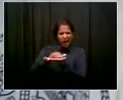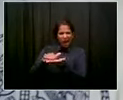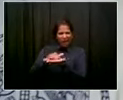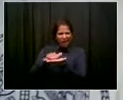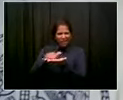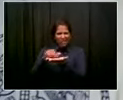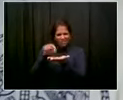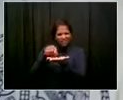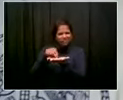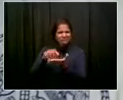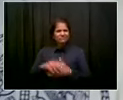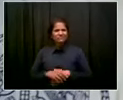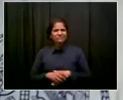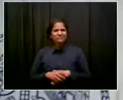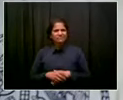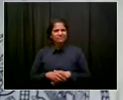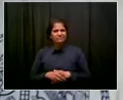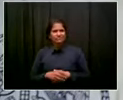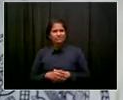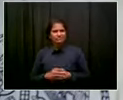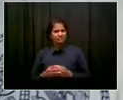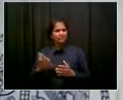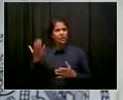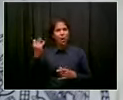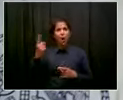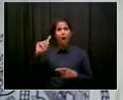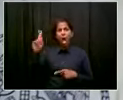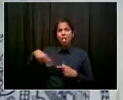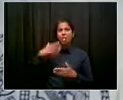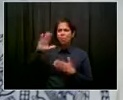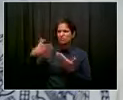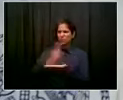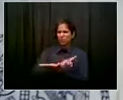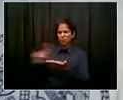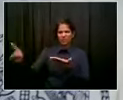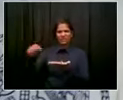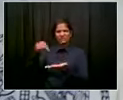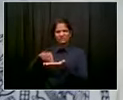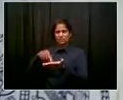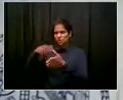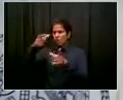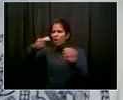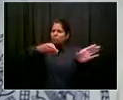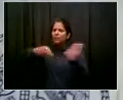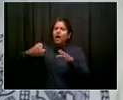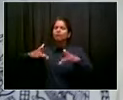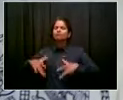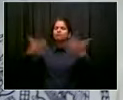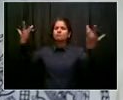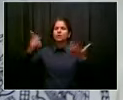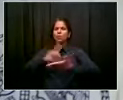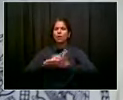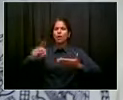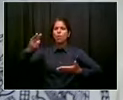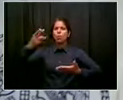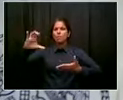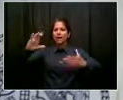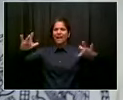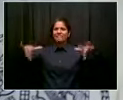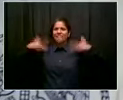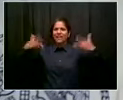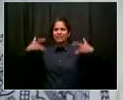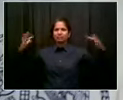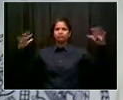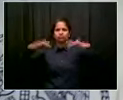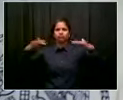would be planned that week for the rest of the city i appreciate manhattan deeply but my heart is in the whole